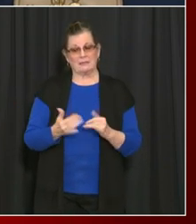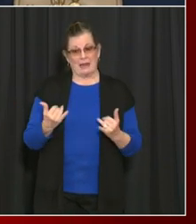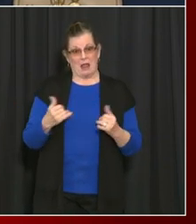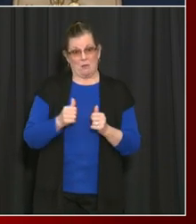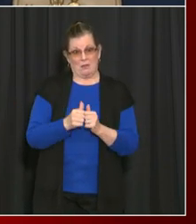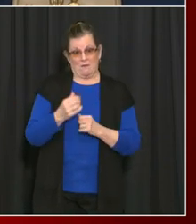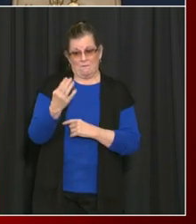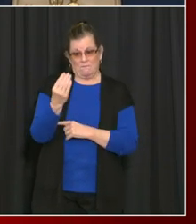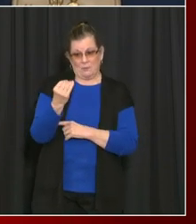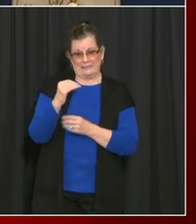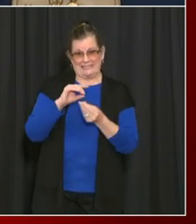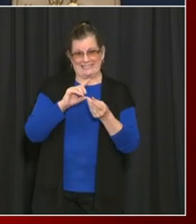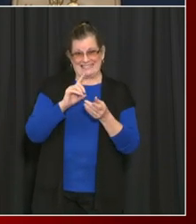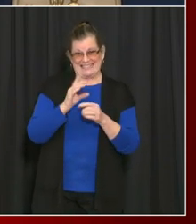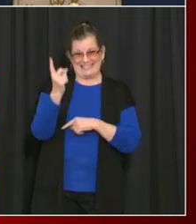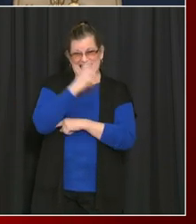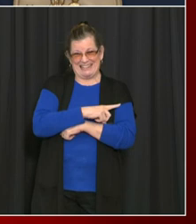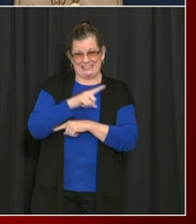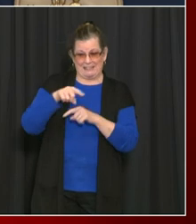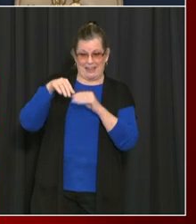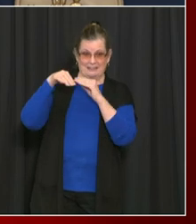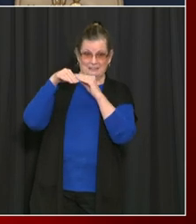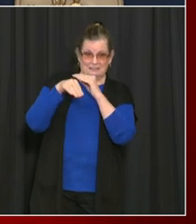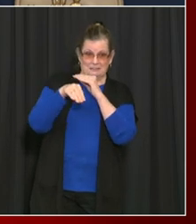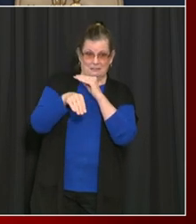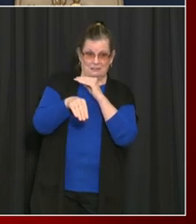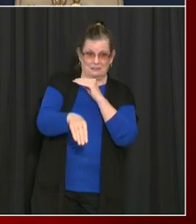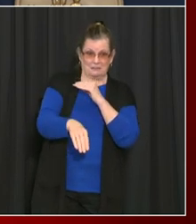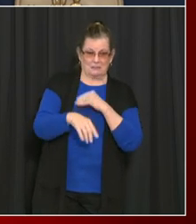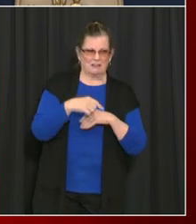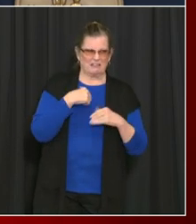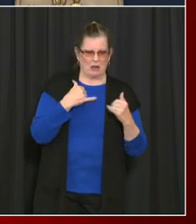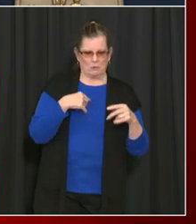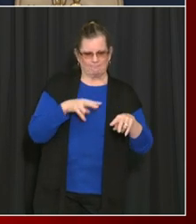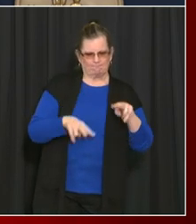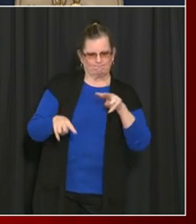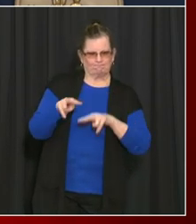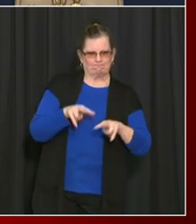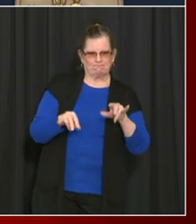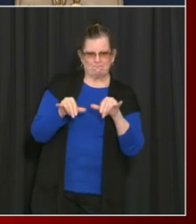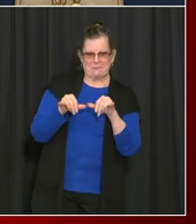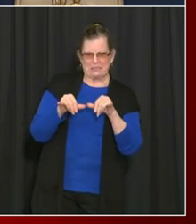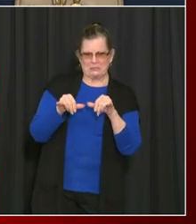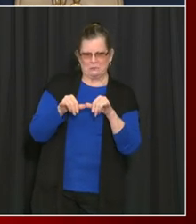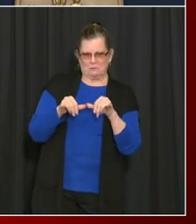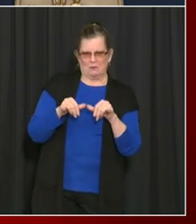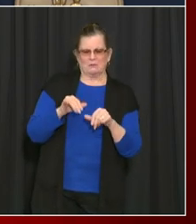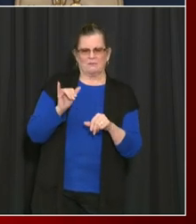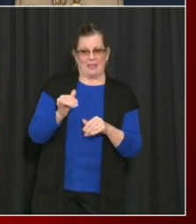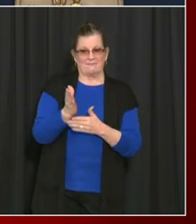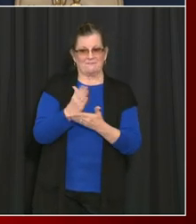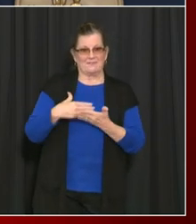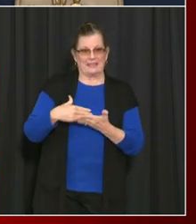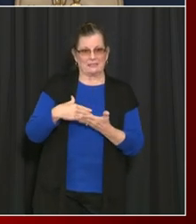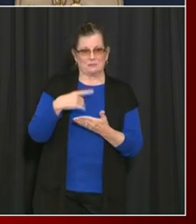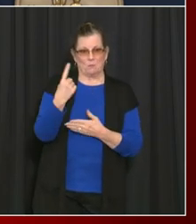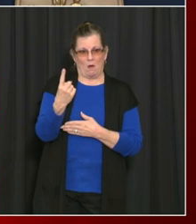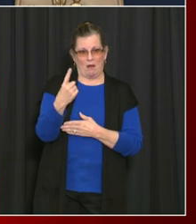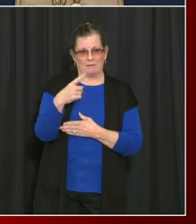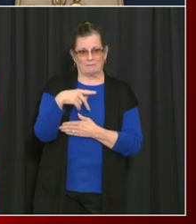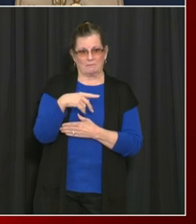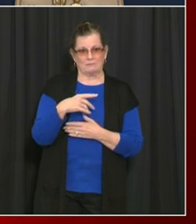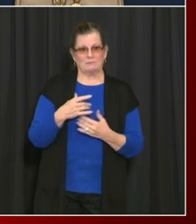community spread was one of the metrics we established for moving into phase 1. And now we have reached